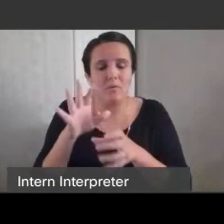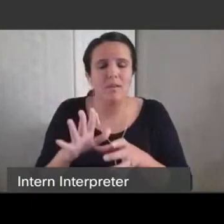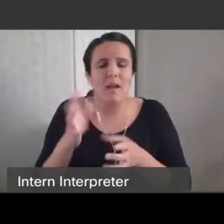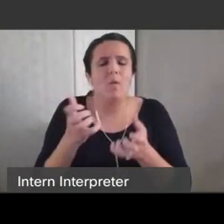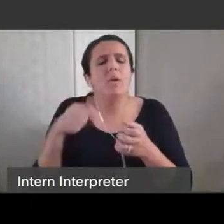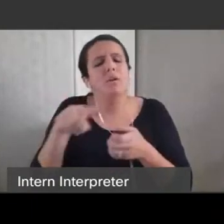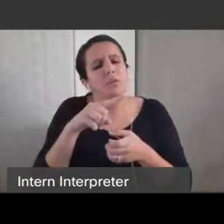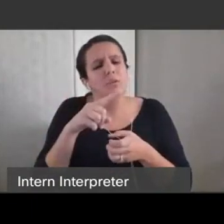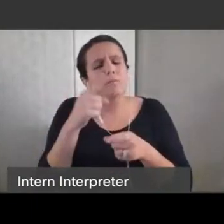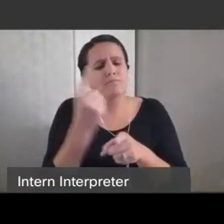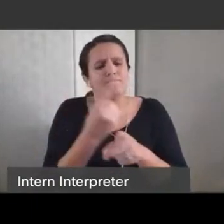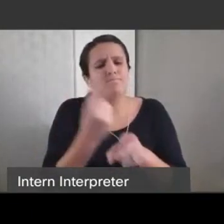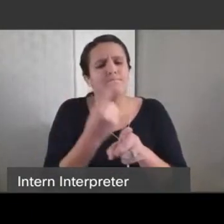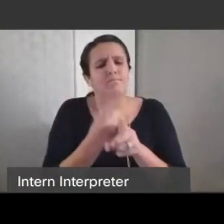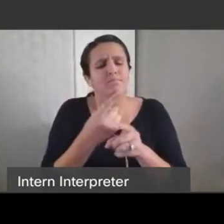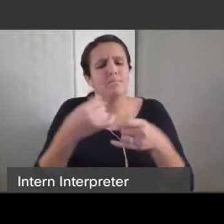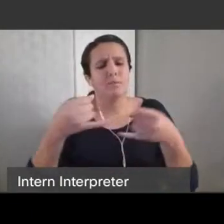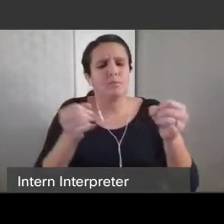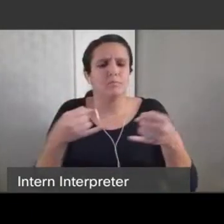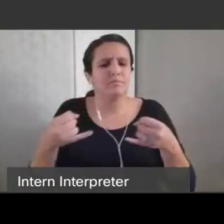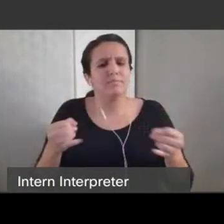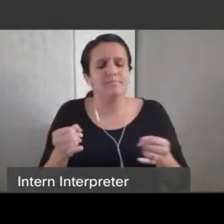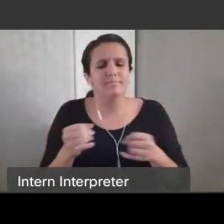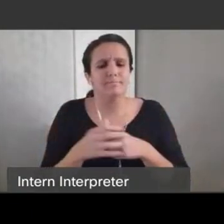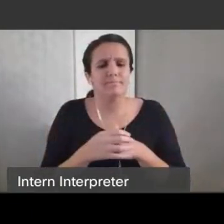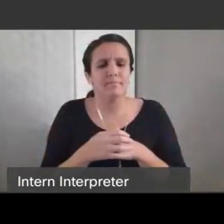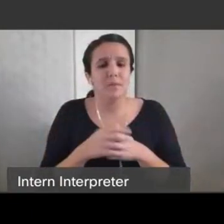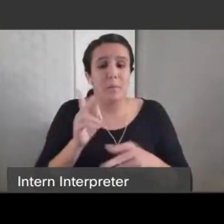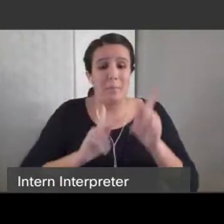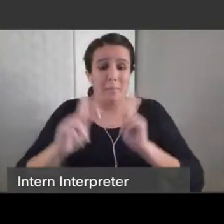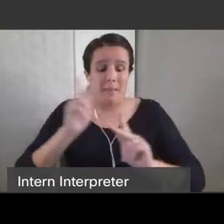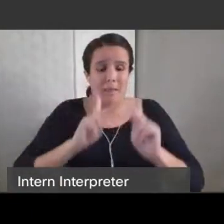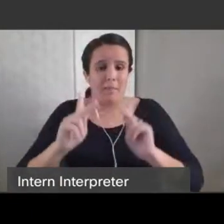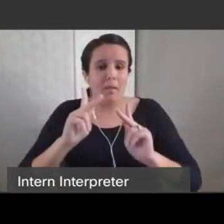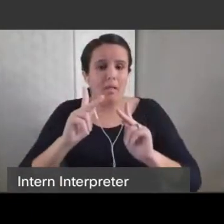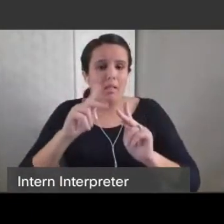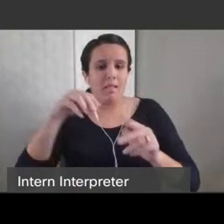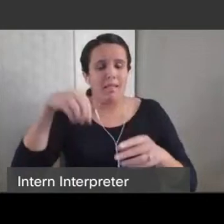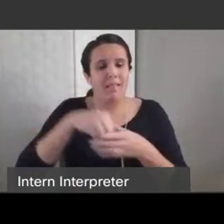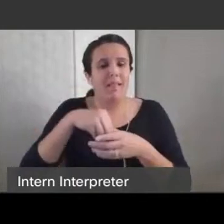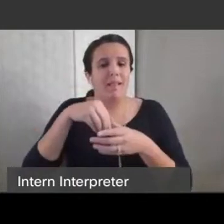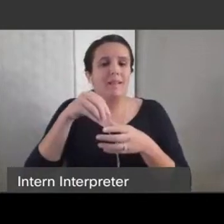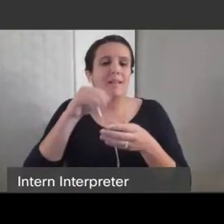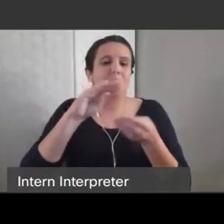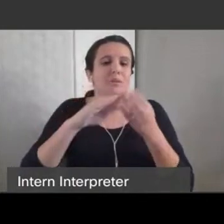way so that the people in the community stick together.